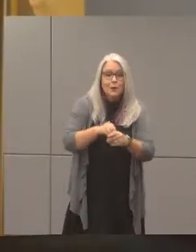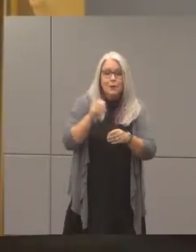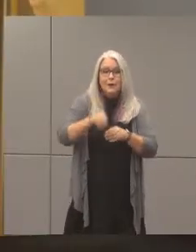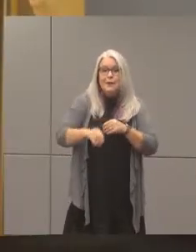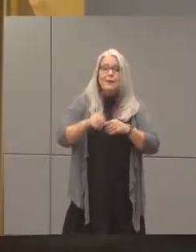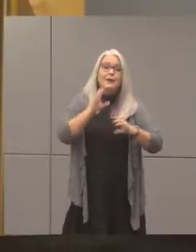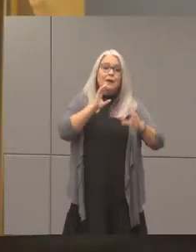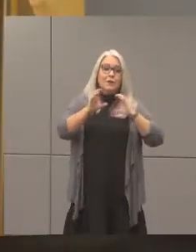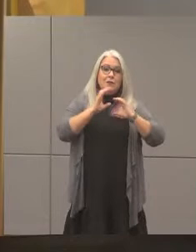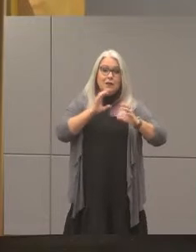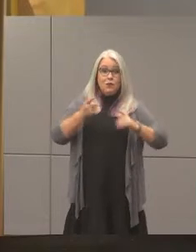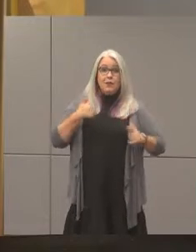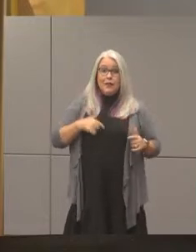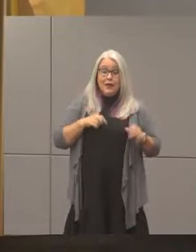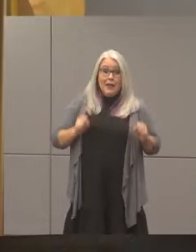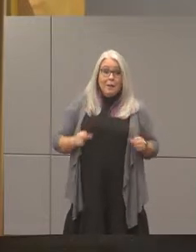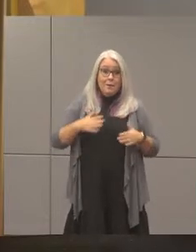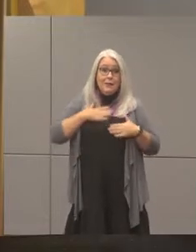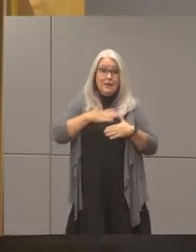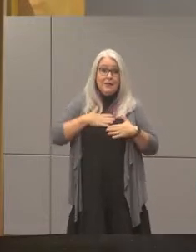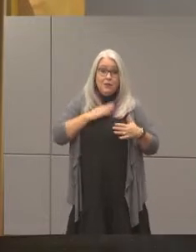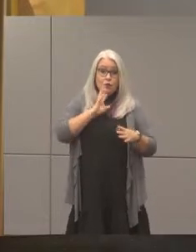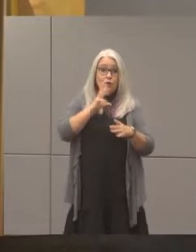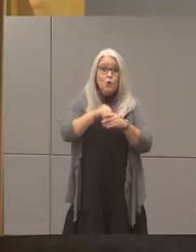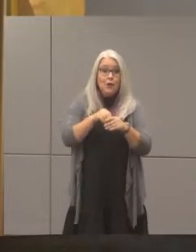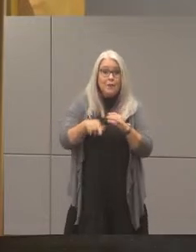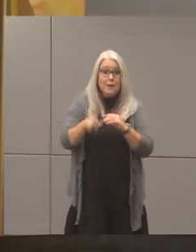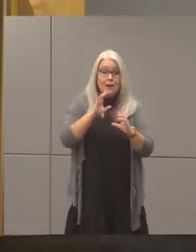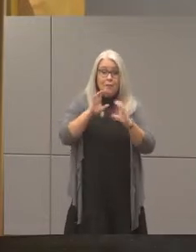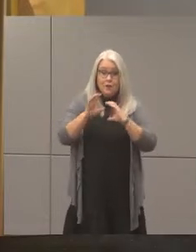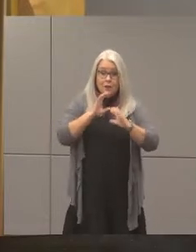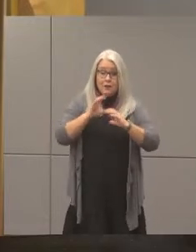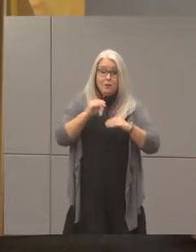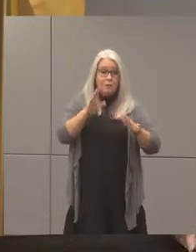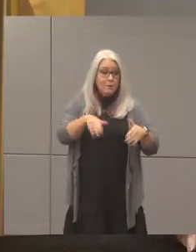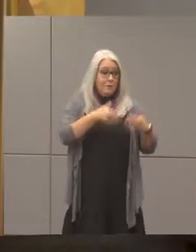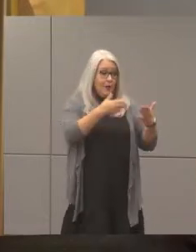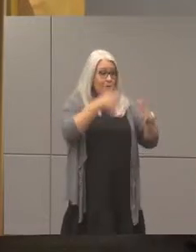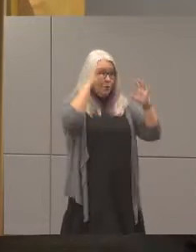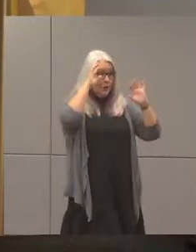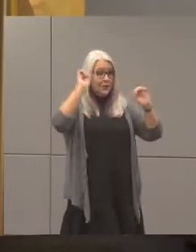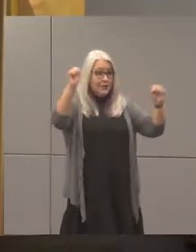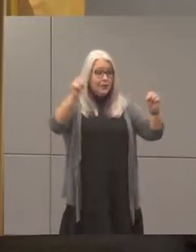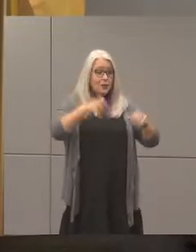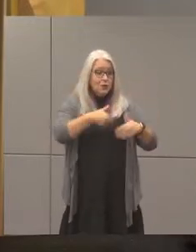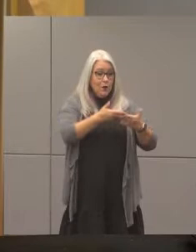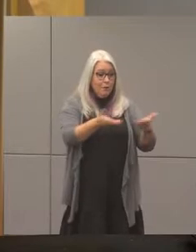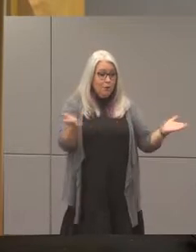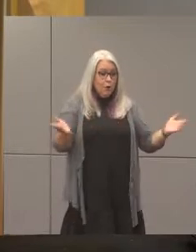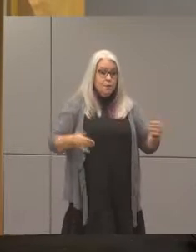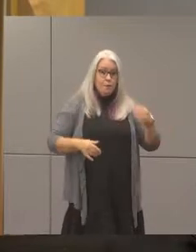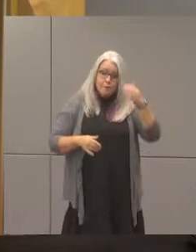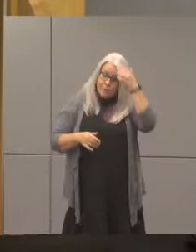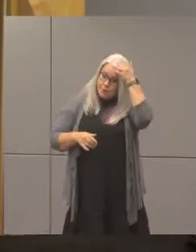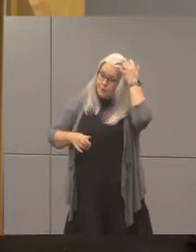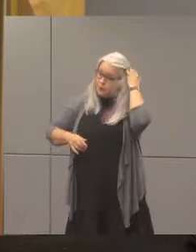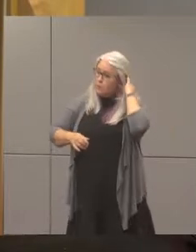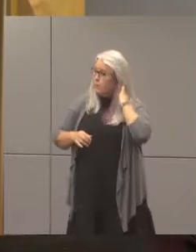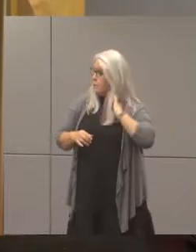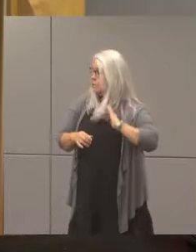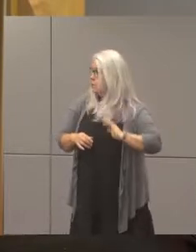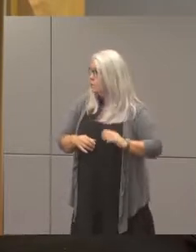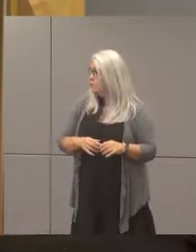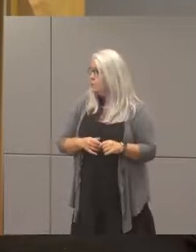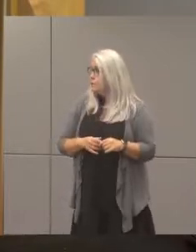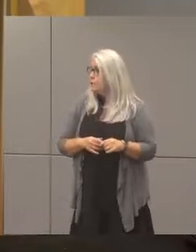recognized. So could I please get in the conversation? Madam President, you have the floor. Thank you. So